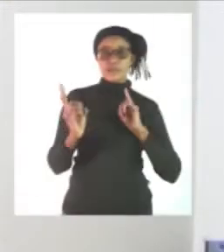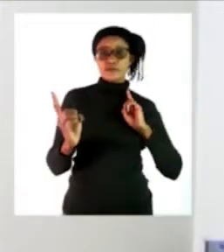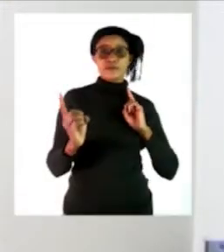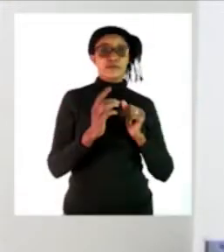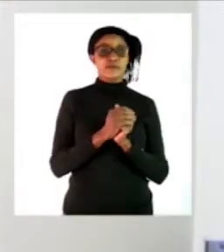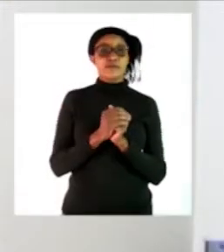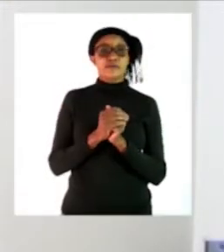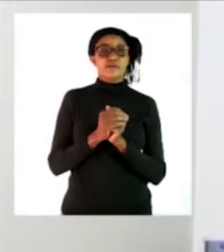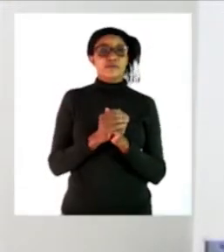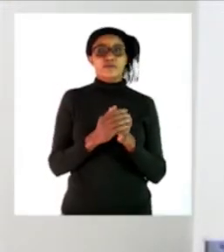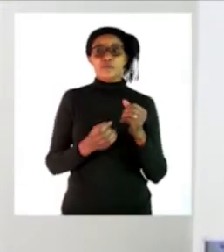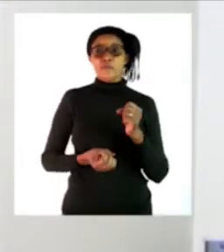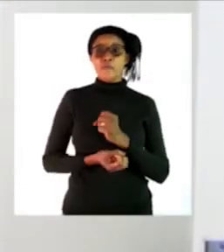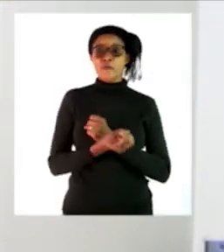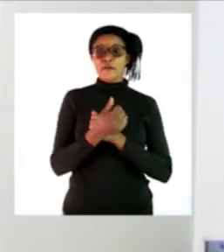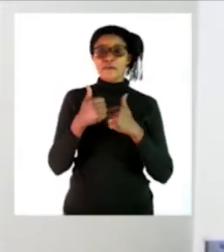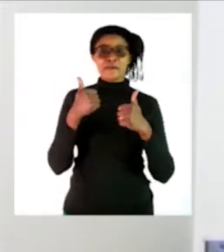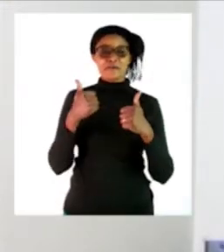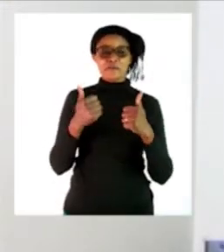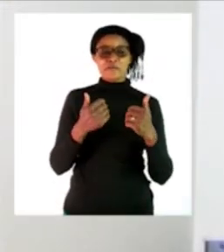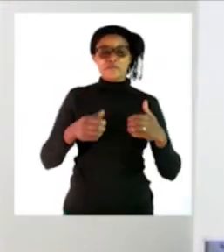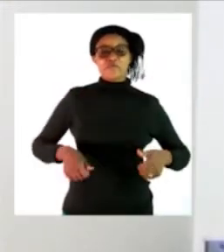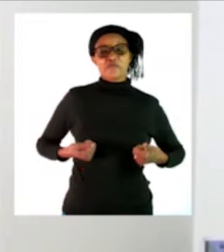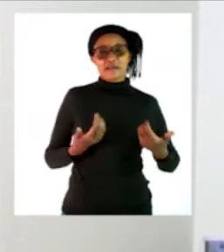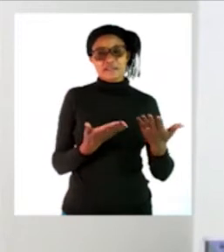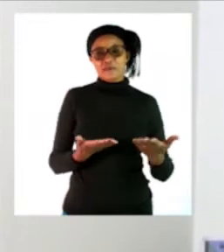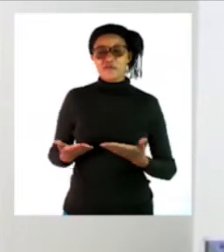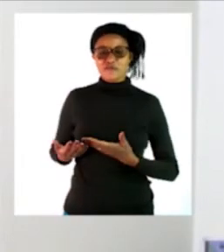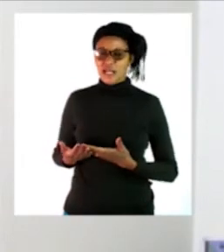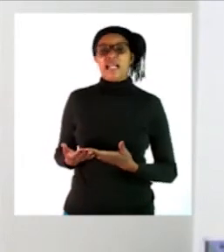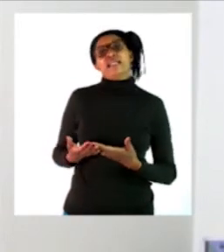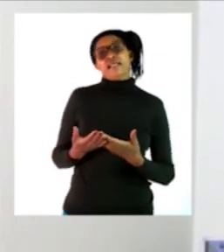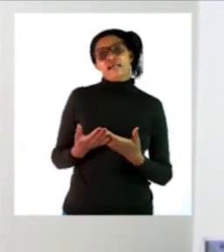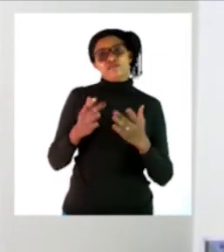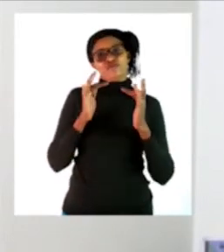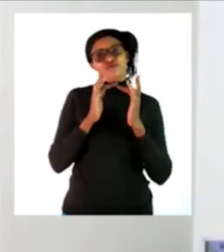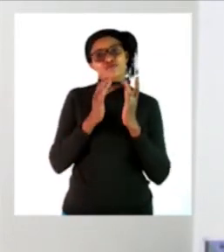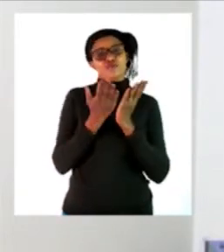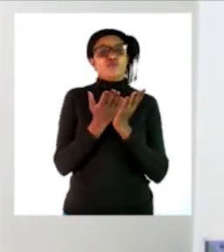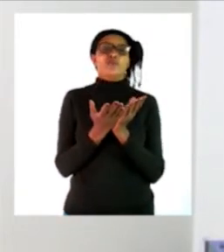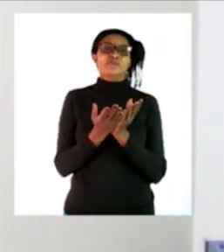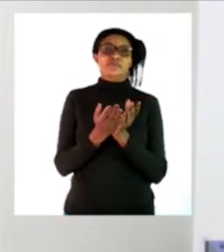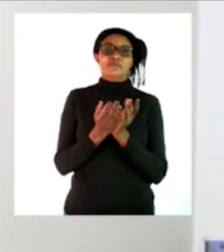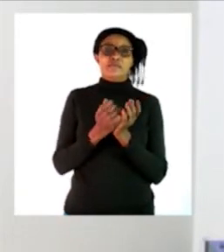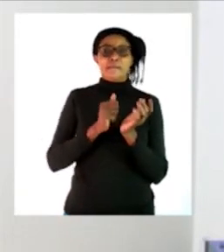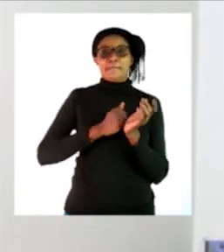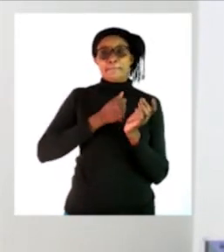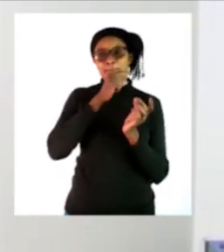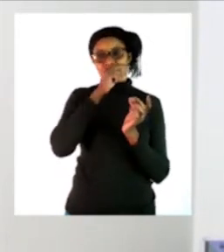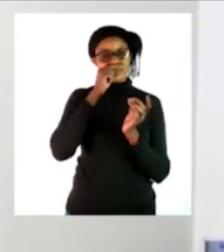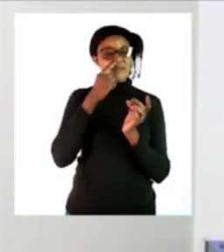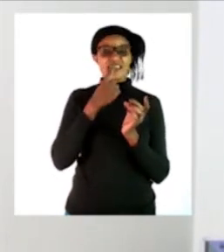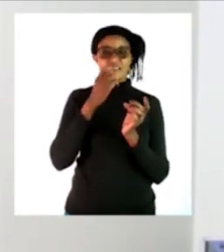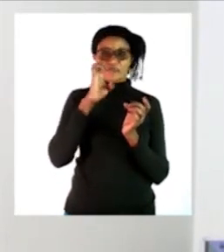Good morning, boys and girls. Welcome to My Zone Online School. My name is